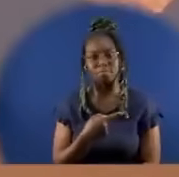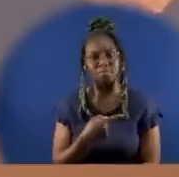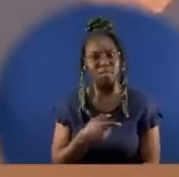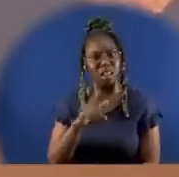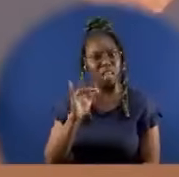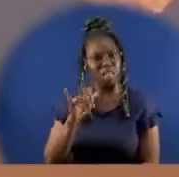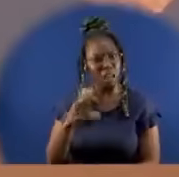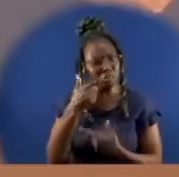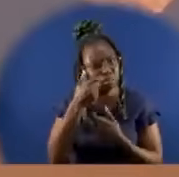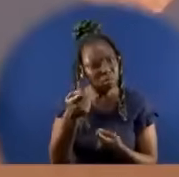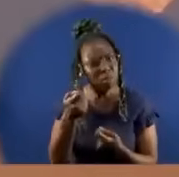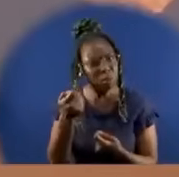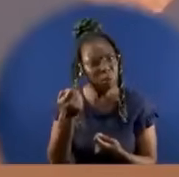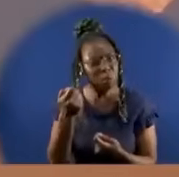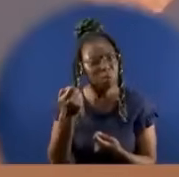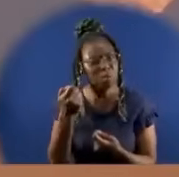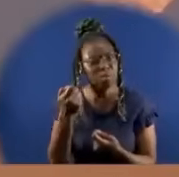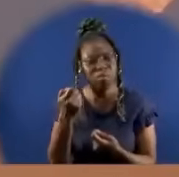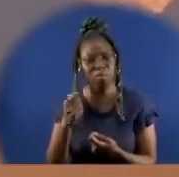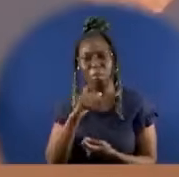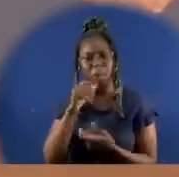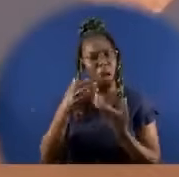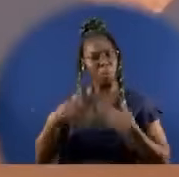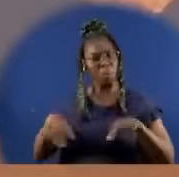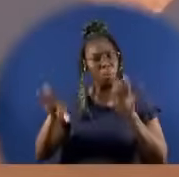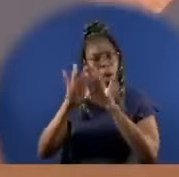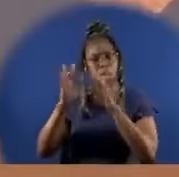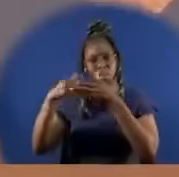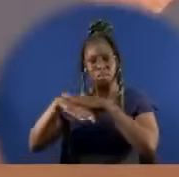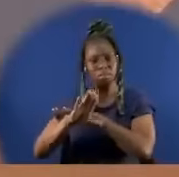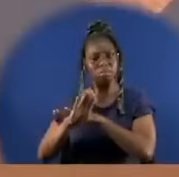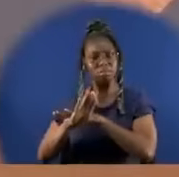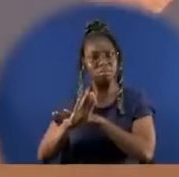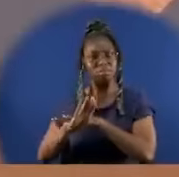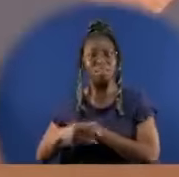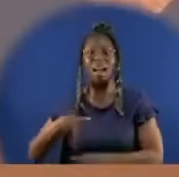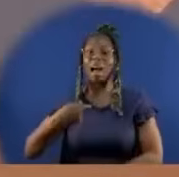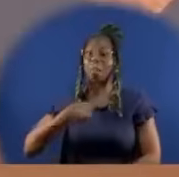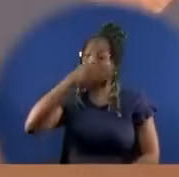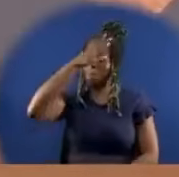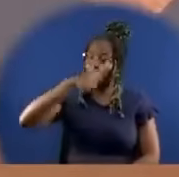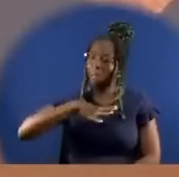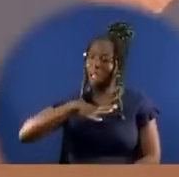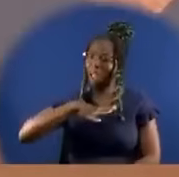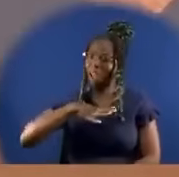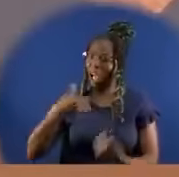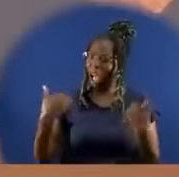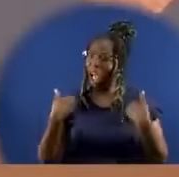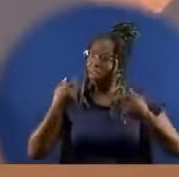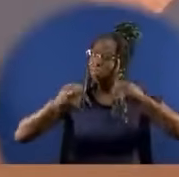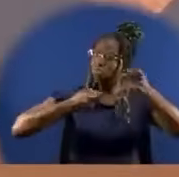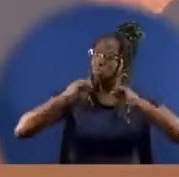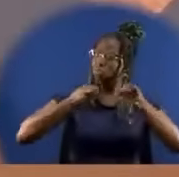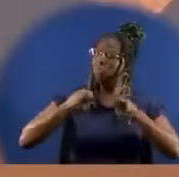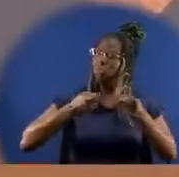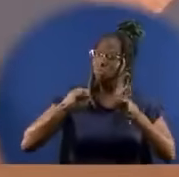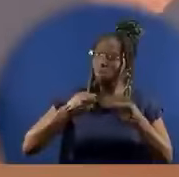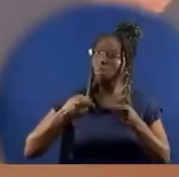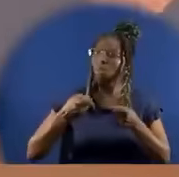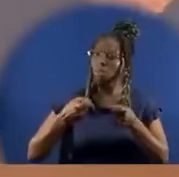me. He says, I'm not worthy for you to come inside my house. He says, I'm a man of authority. I know what authority looks